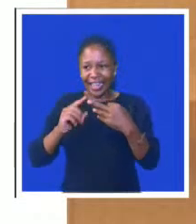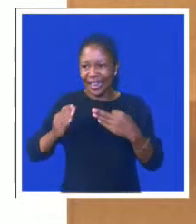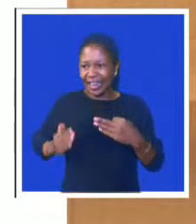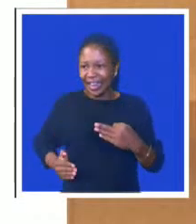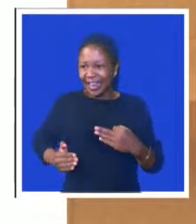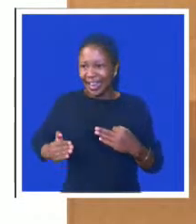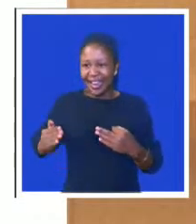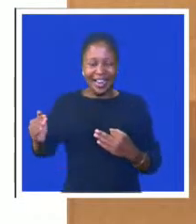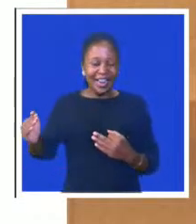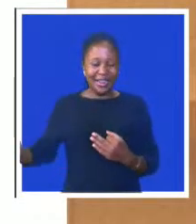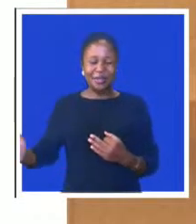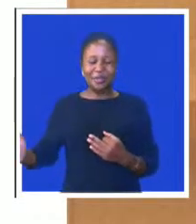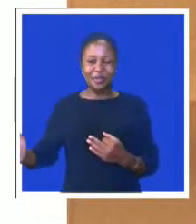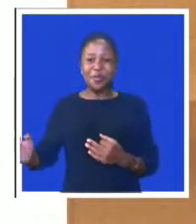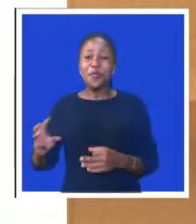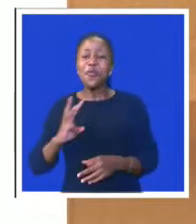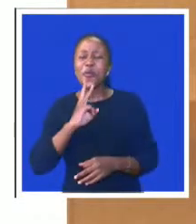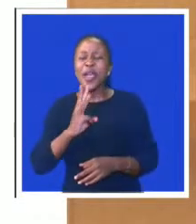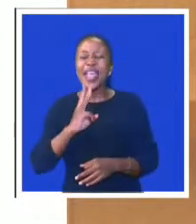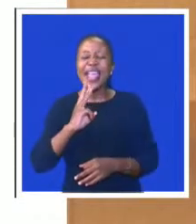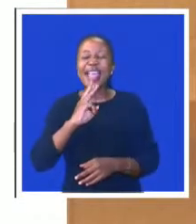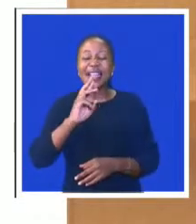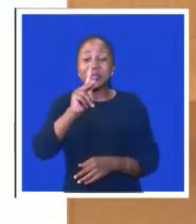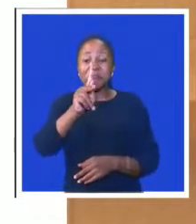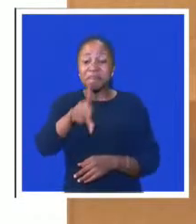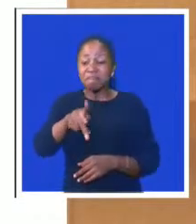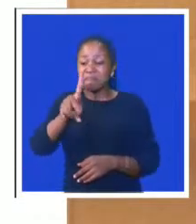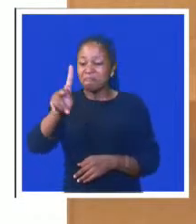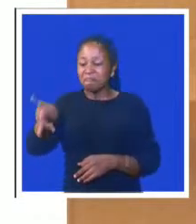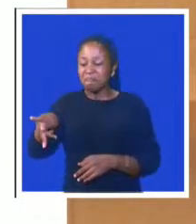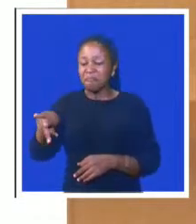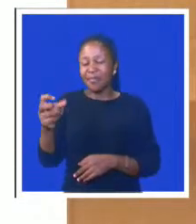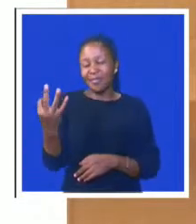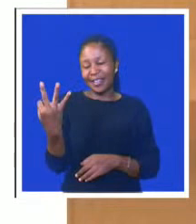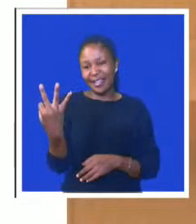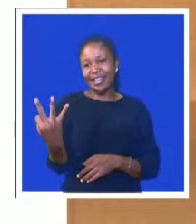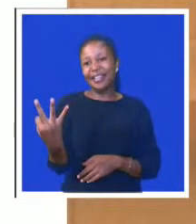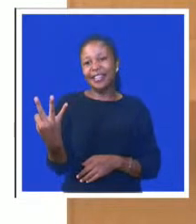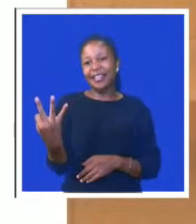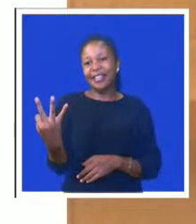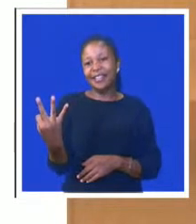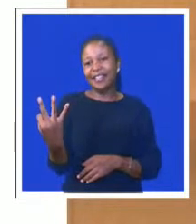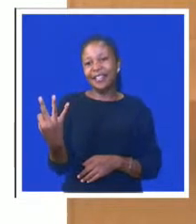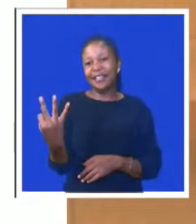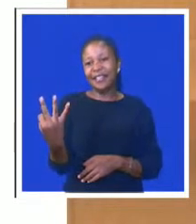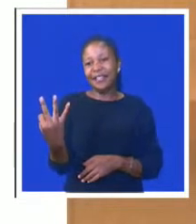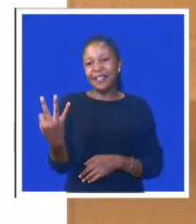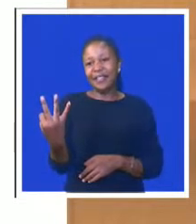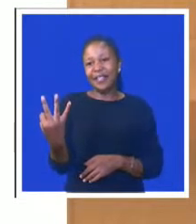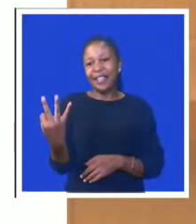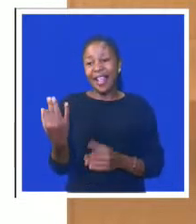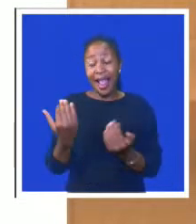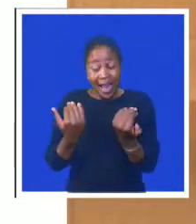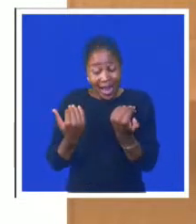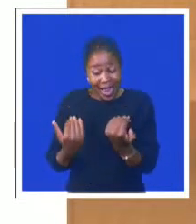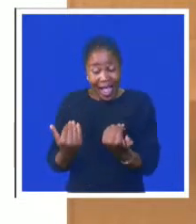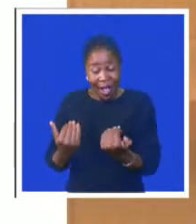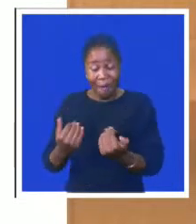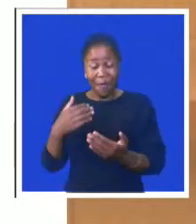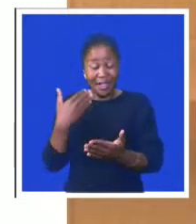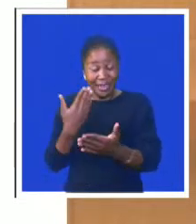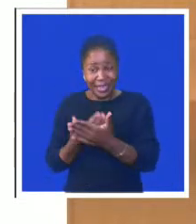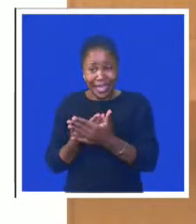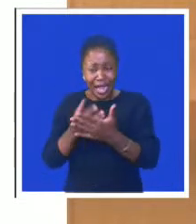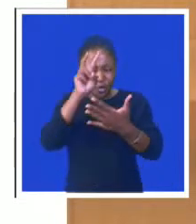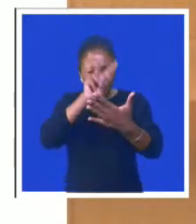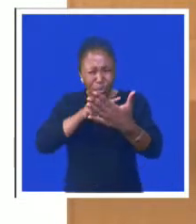learner. There are other lines in that poem. Can you find other prepositions in those lines? Let us